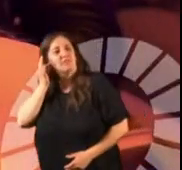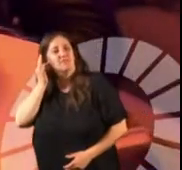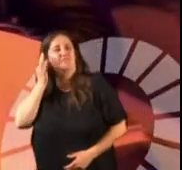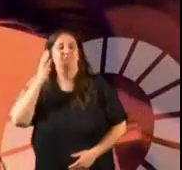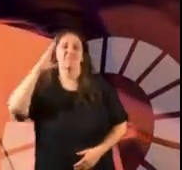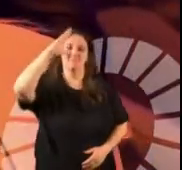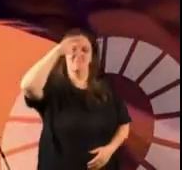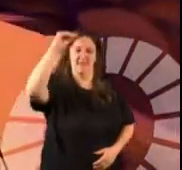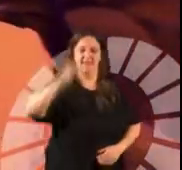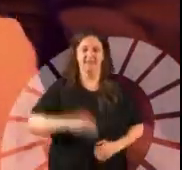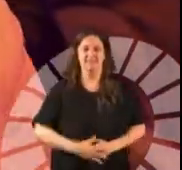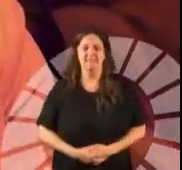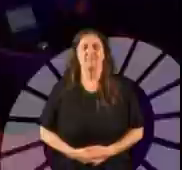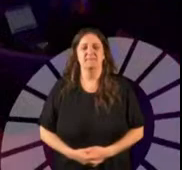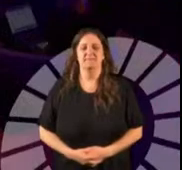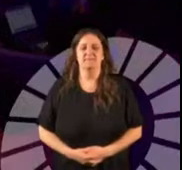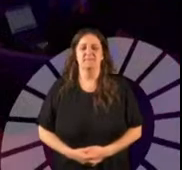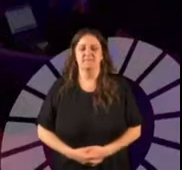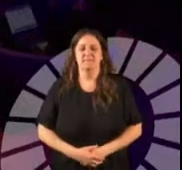us all.